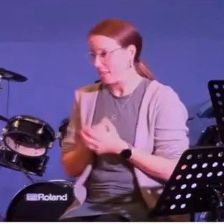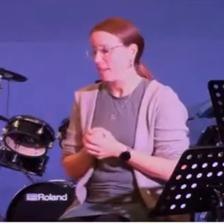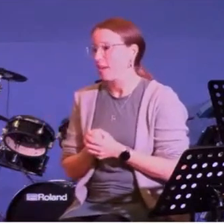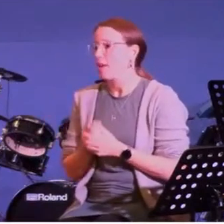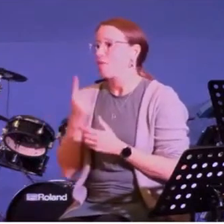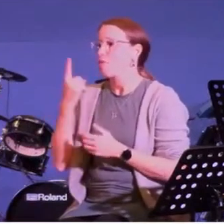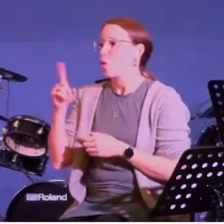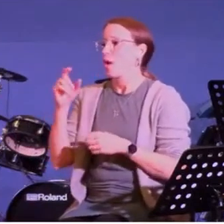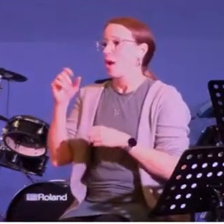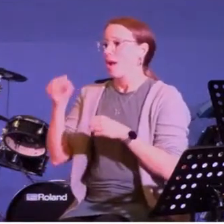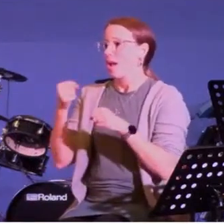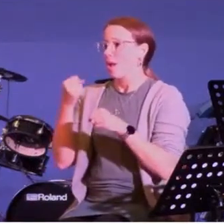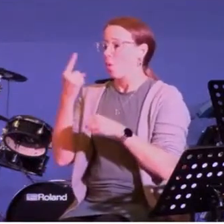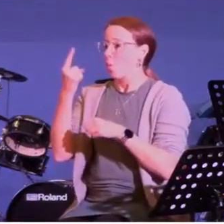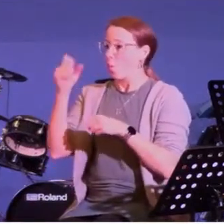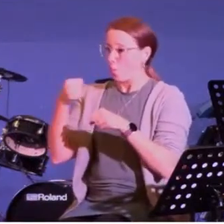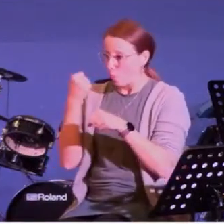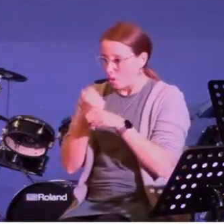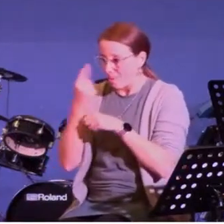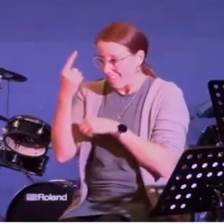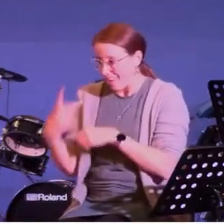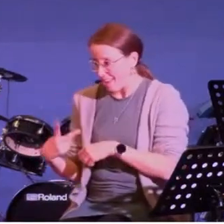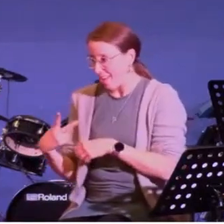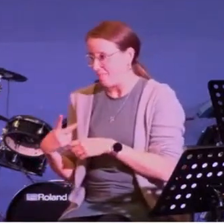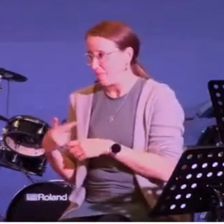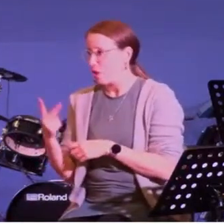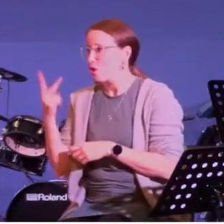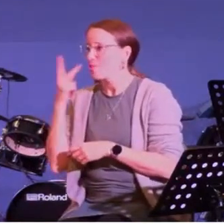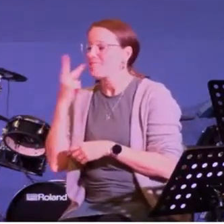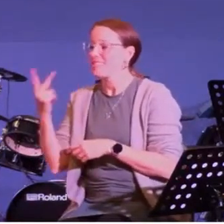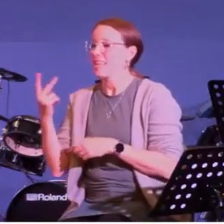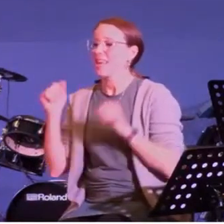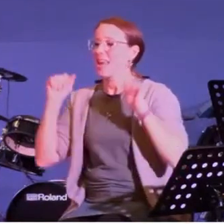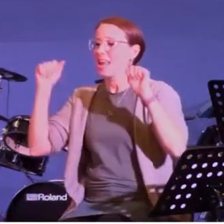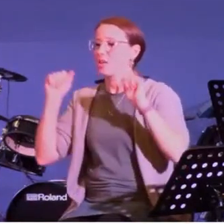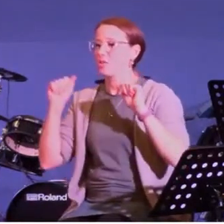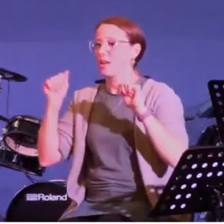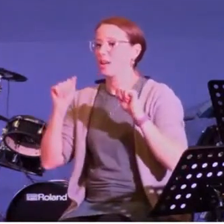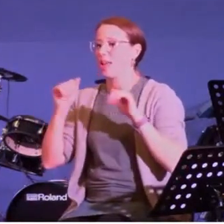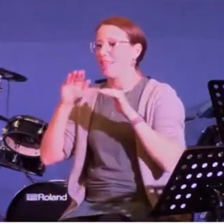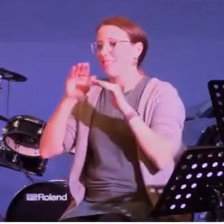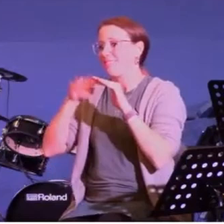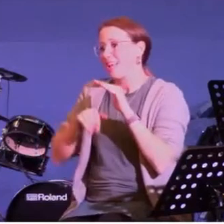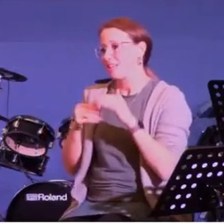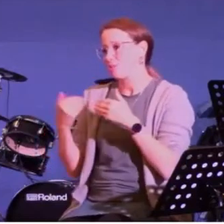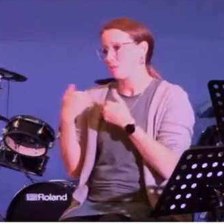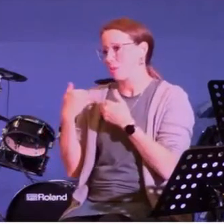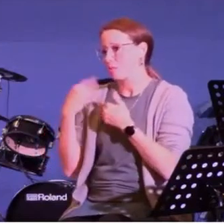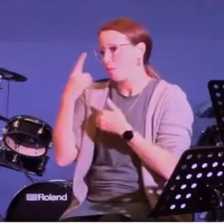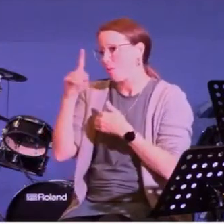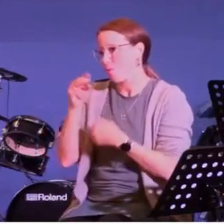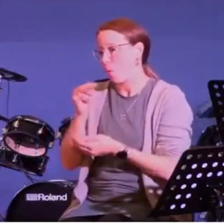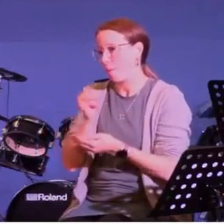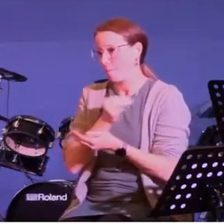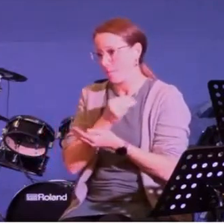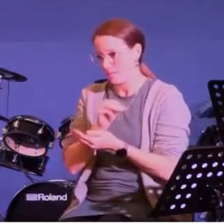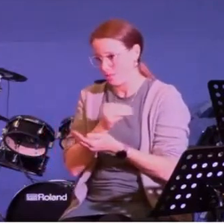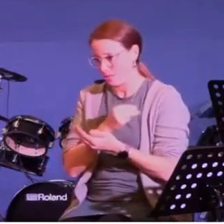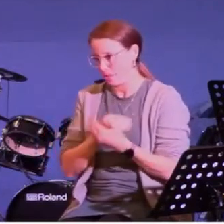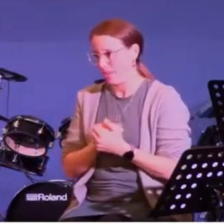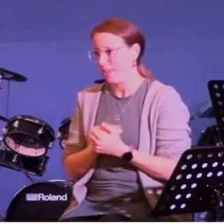half, you've seen Andrew less responsible for ministry. I've assigned him to